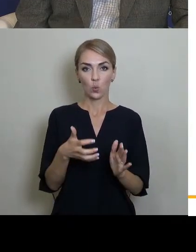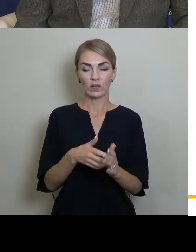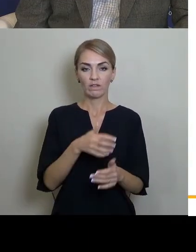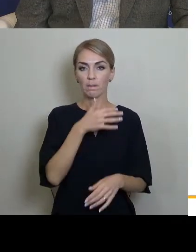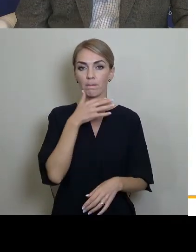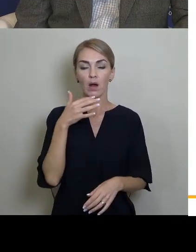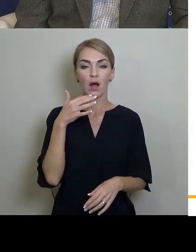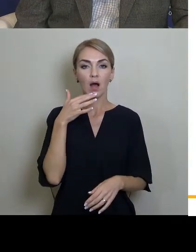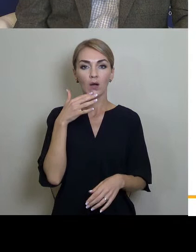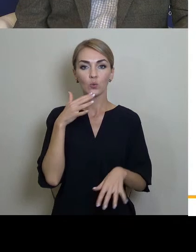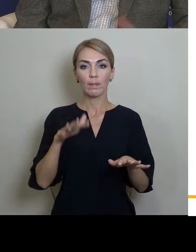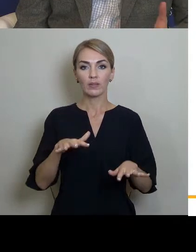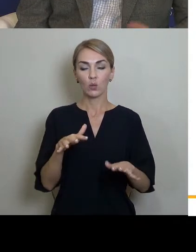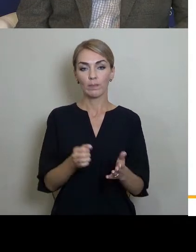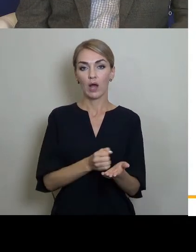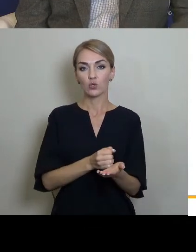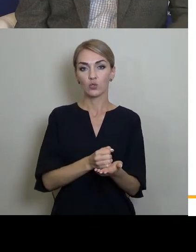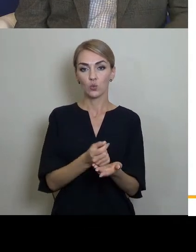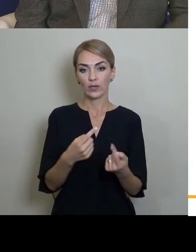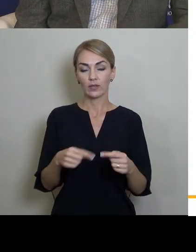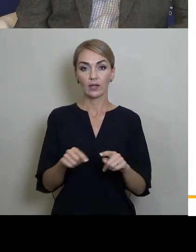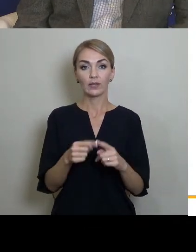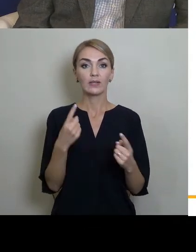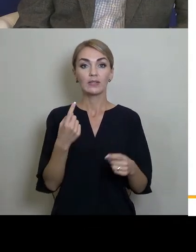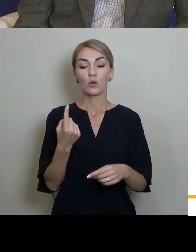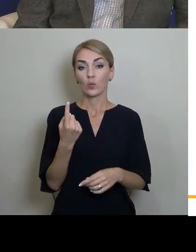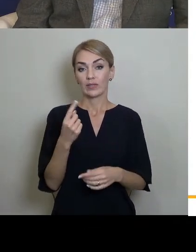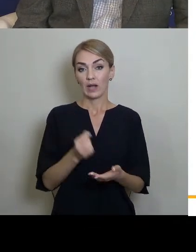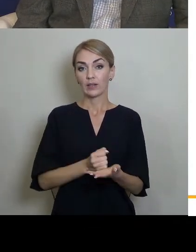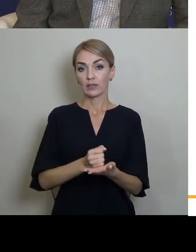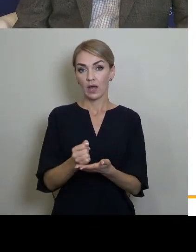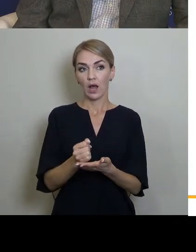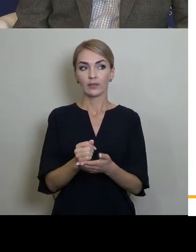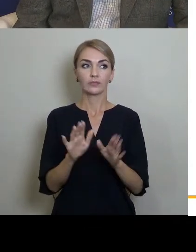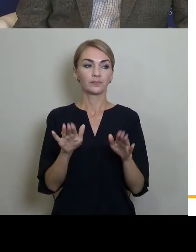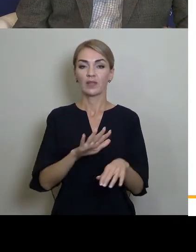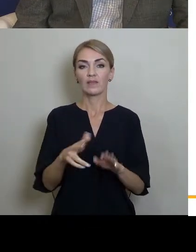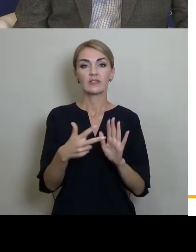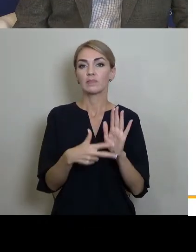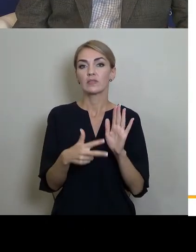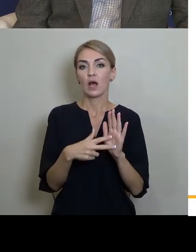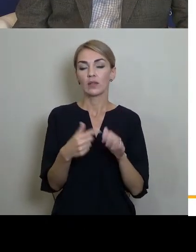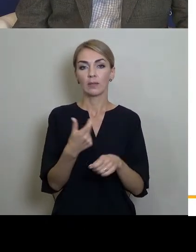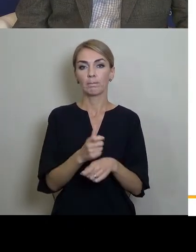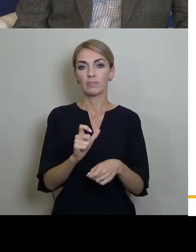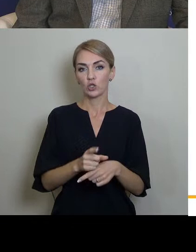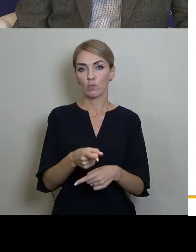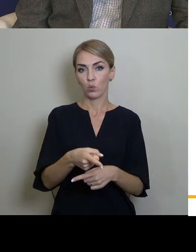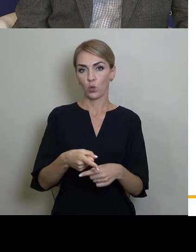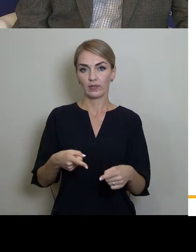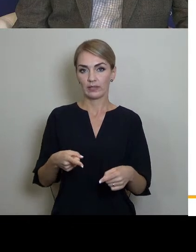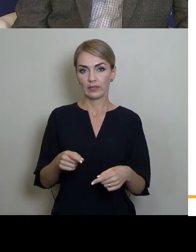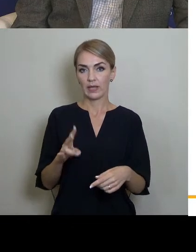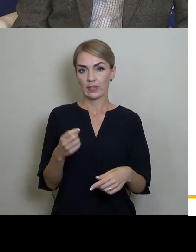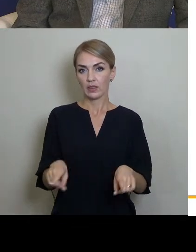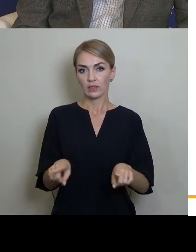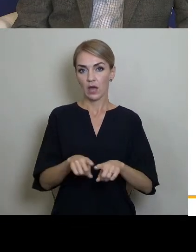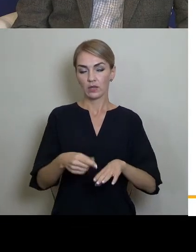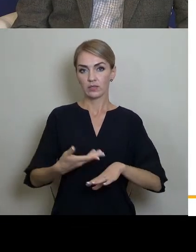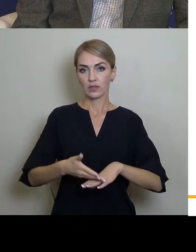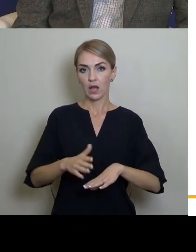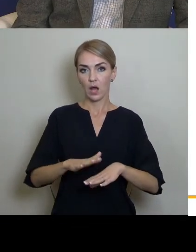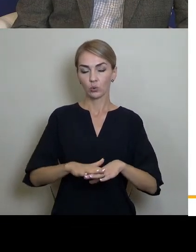one of the deficiencies of multi-mandate majoritarian system. Can you imagine that if one candidate